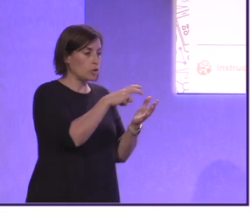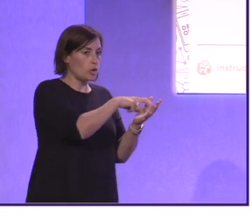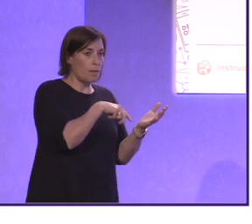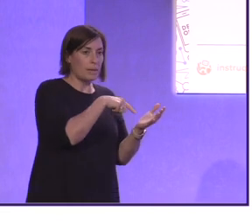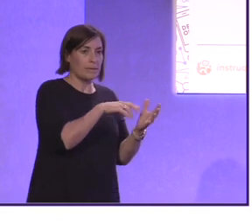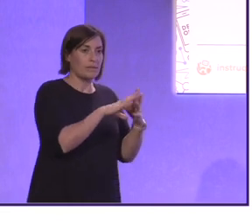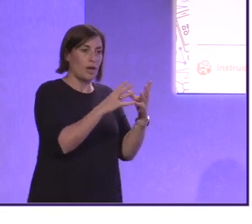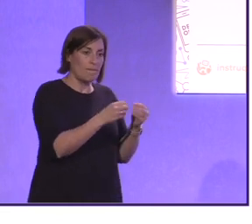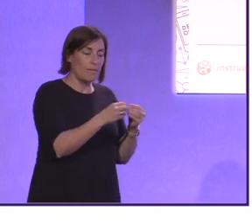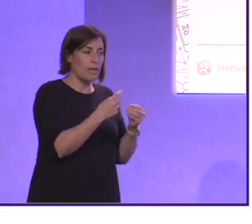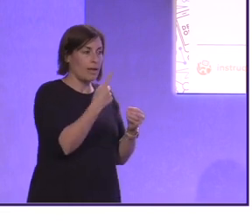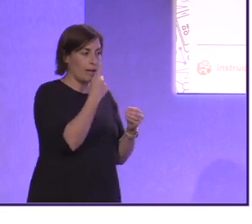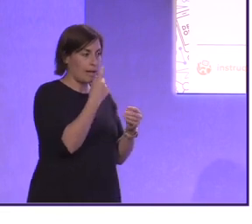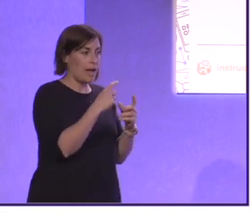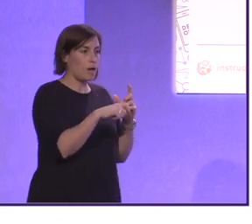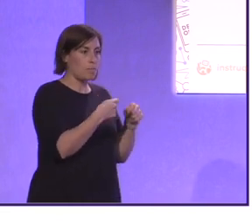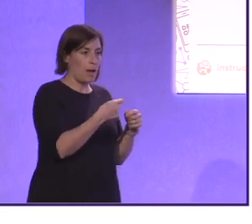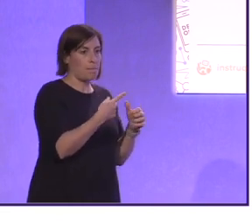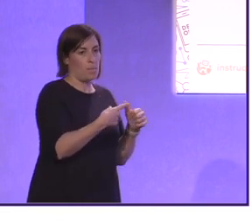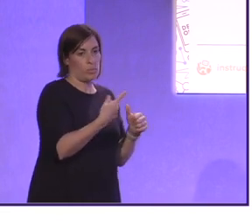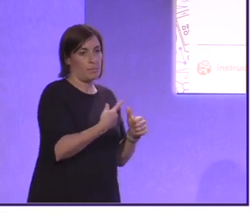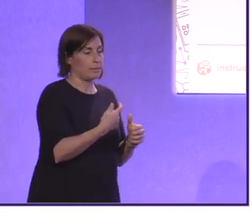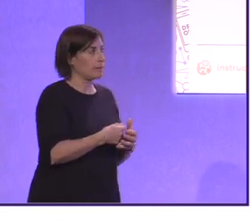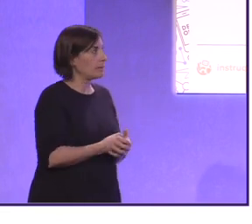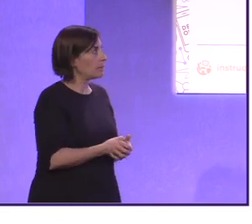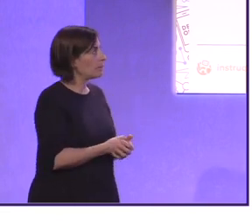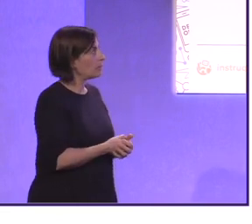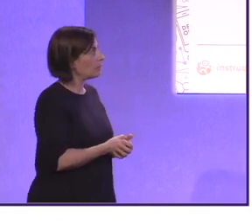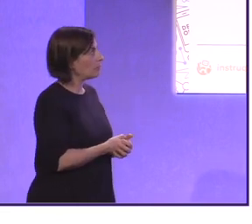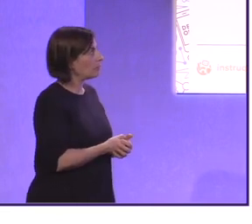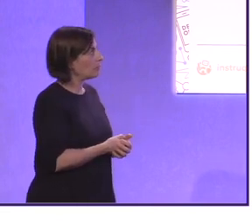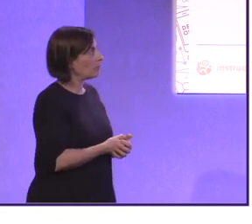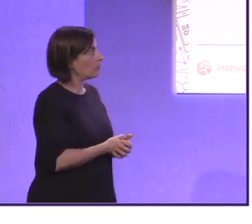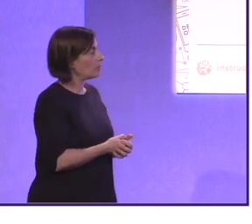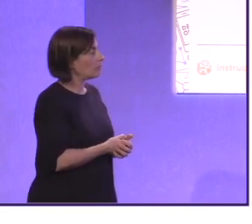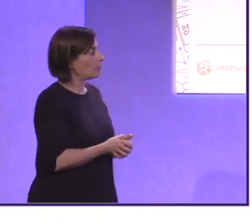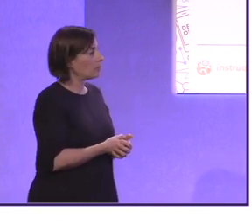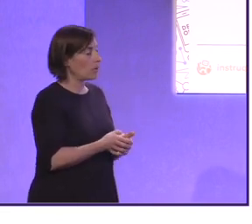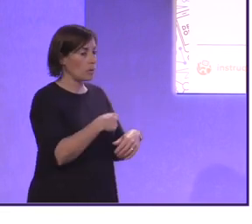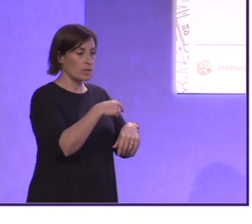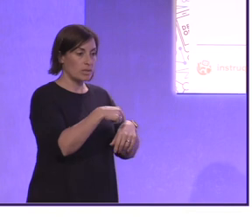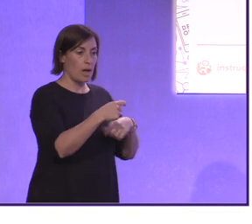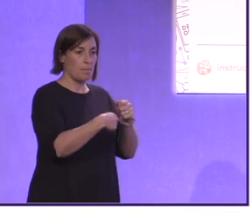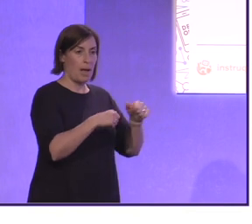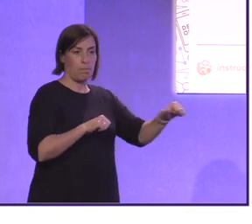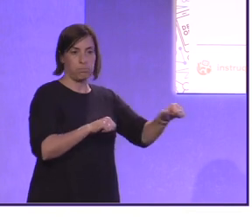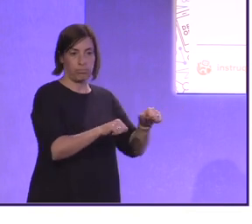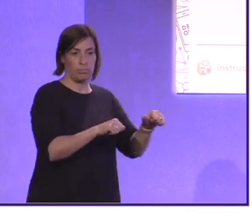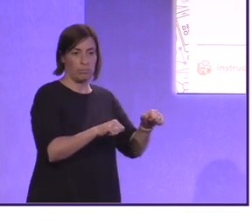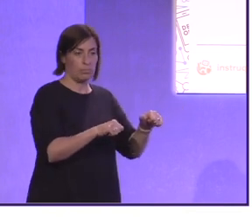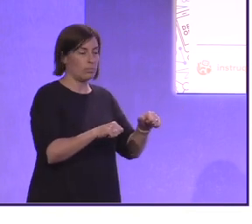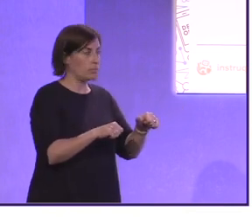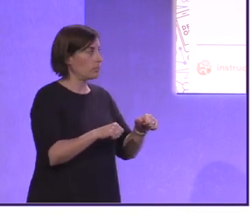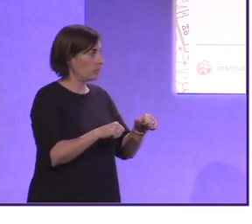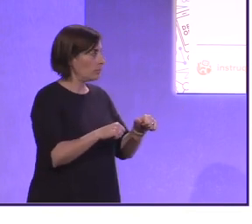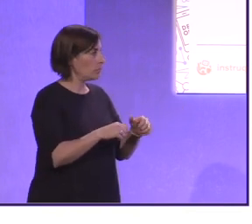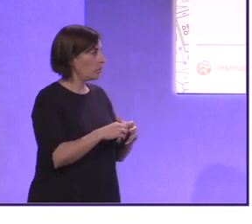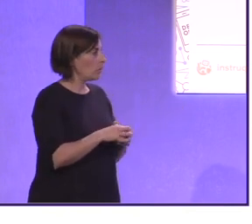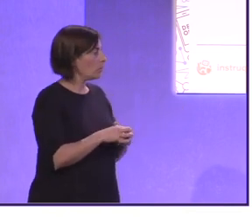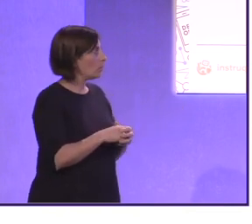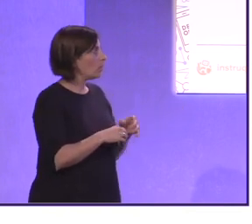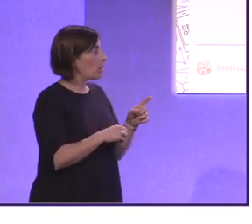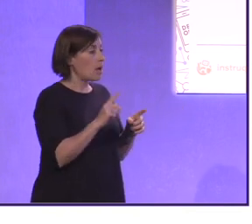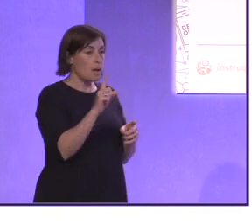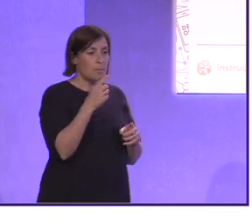for MOT type tests, where we could cut down that time considerably. So there is one anti-pattern here,